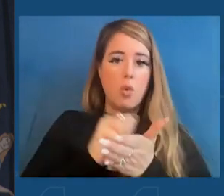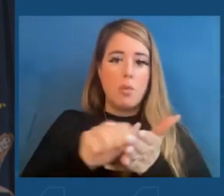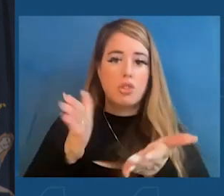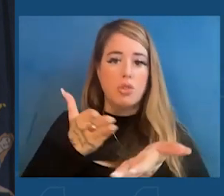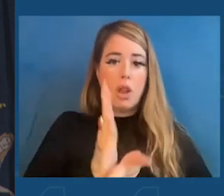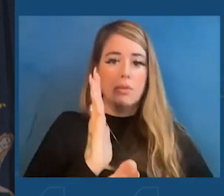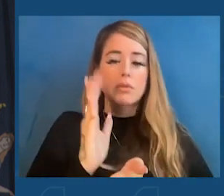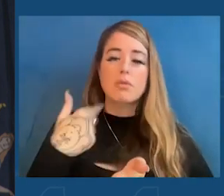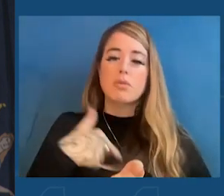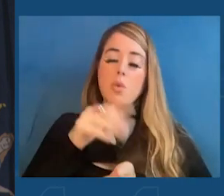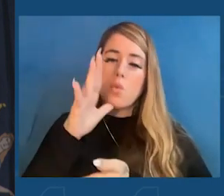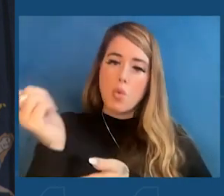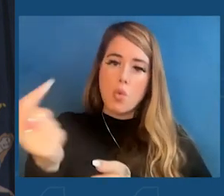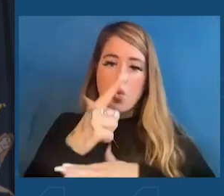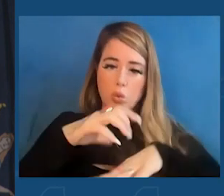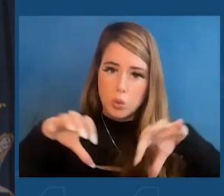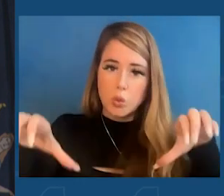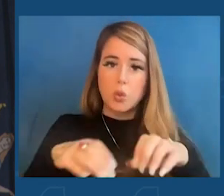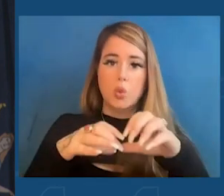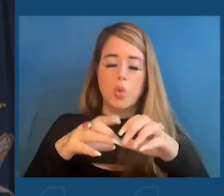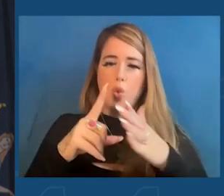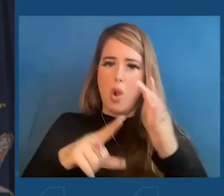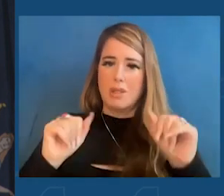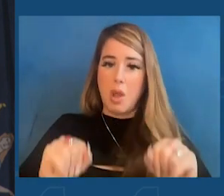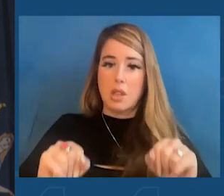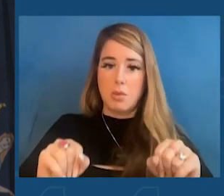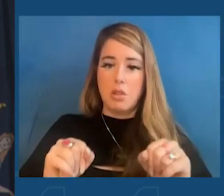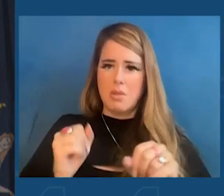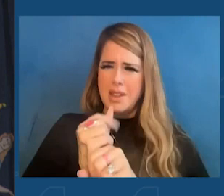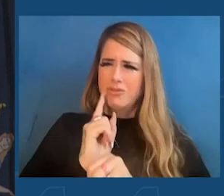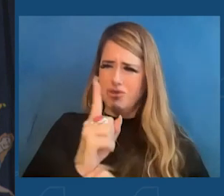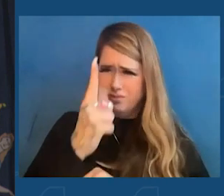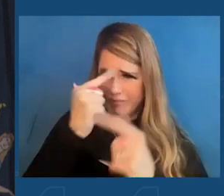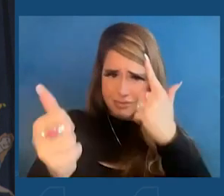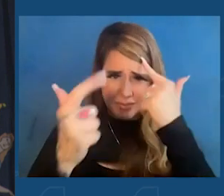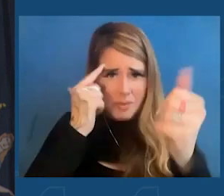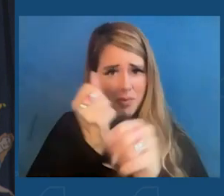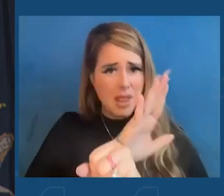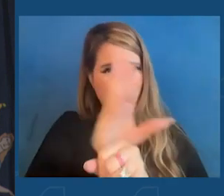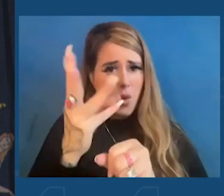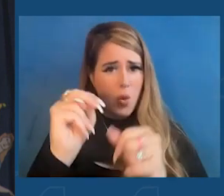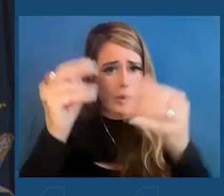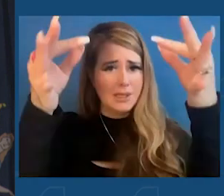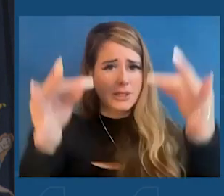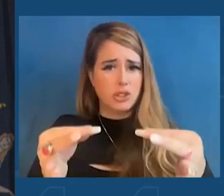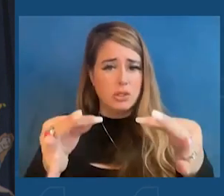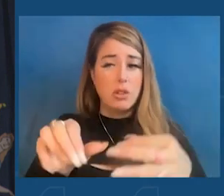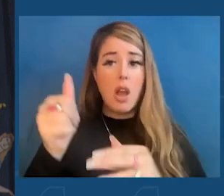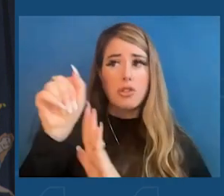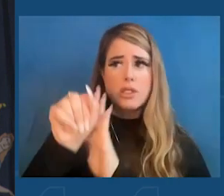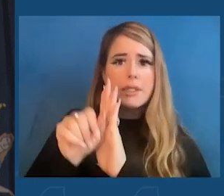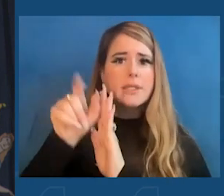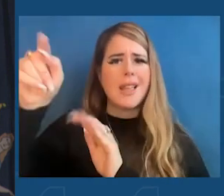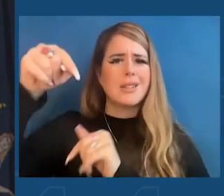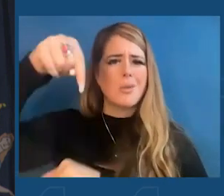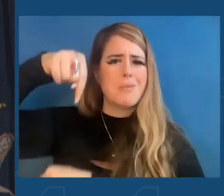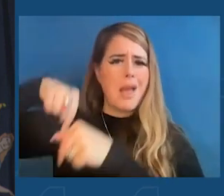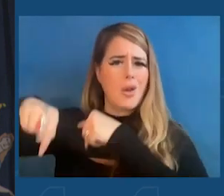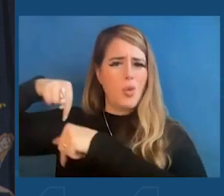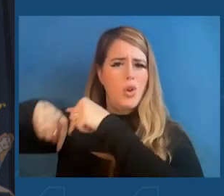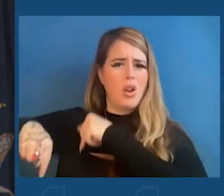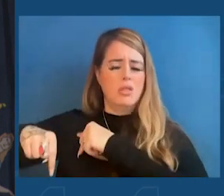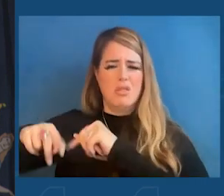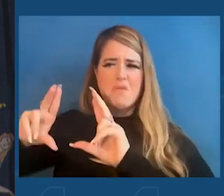in our power to make it easier for people to make their own decisions about their own bodies. While other states are moving backwards, New